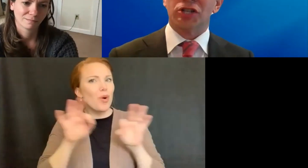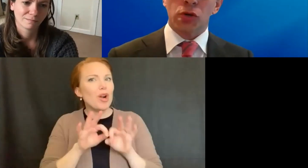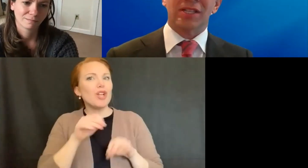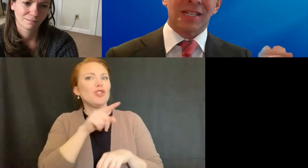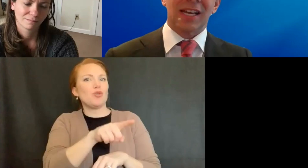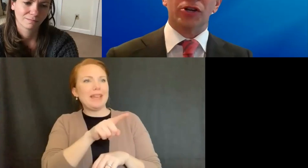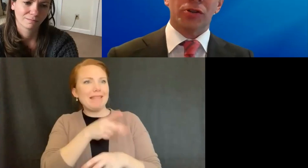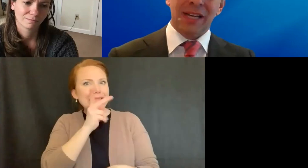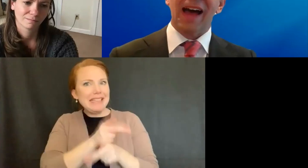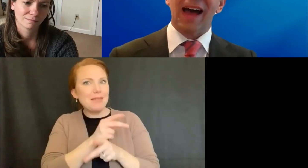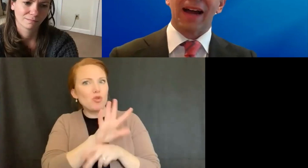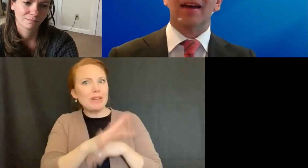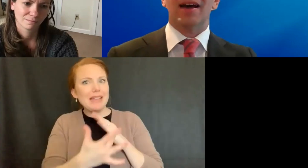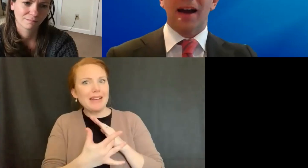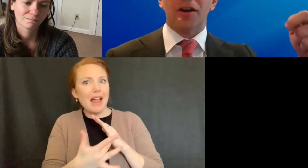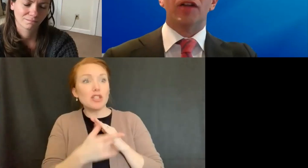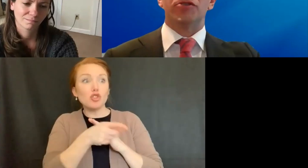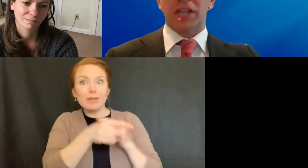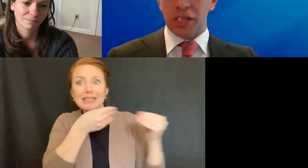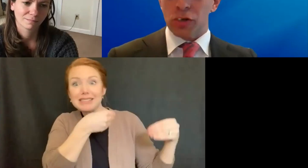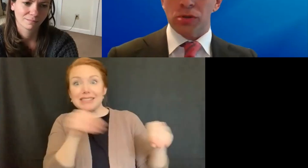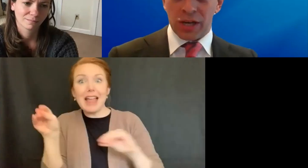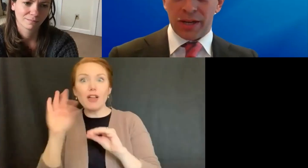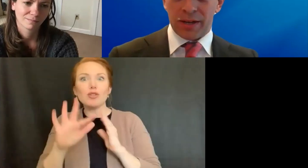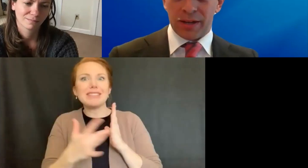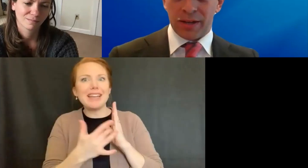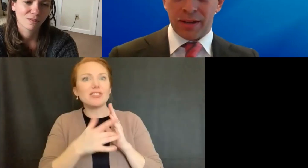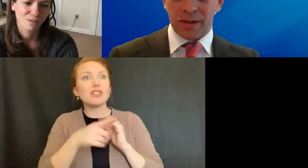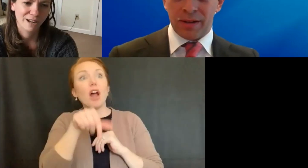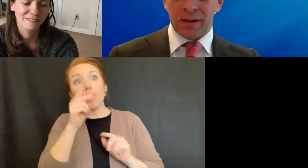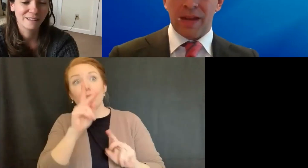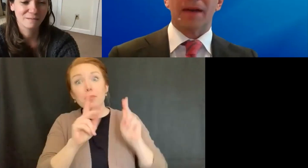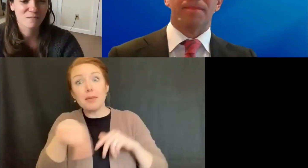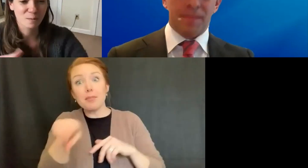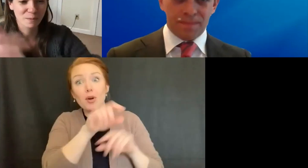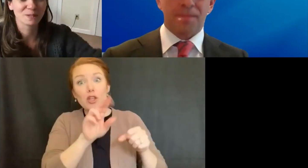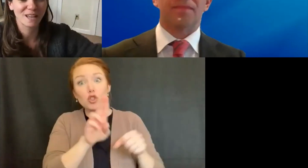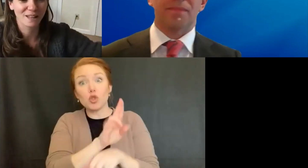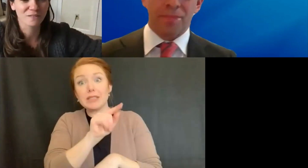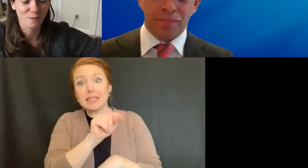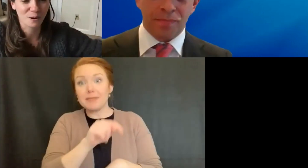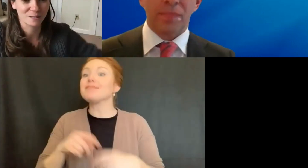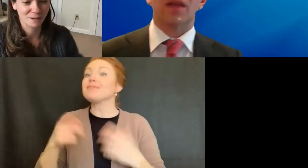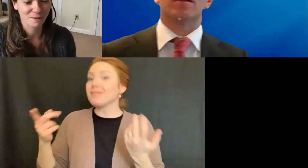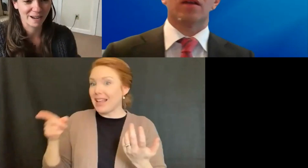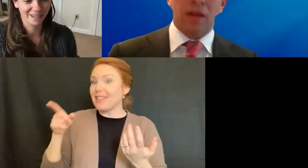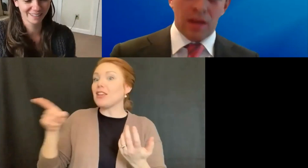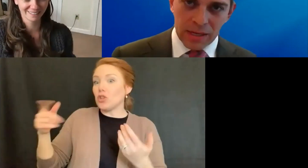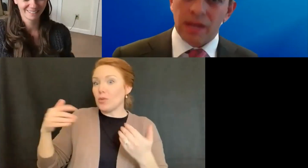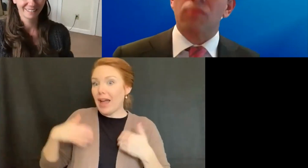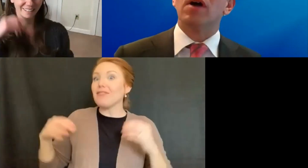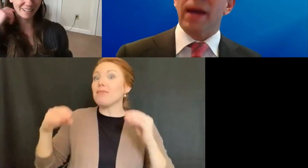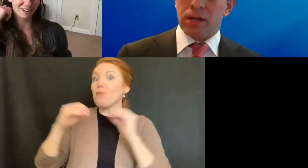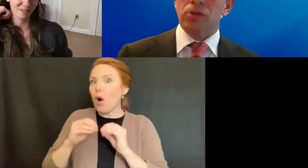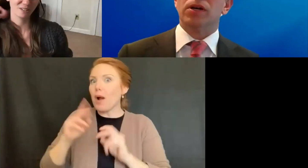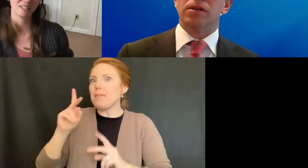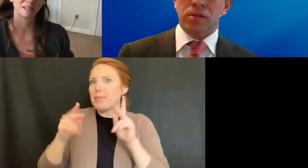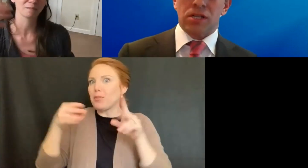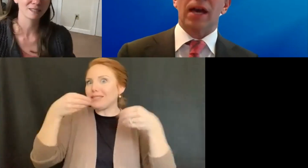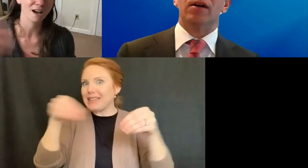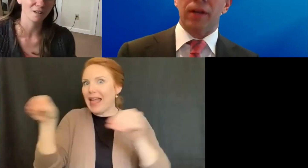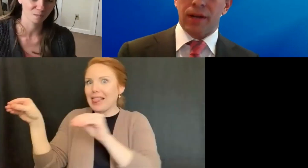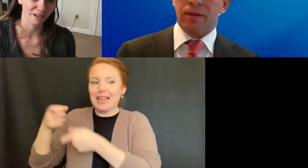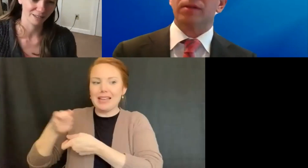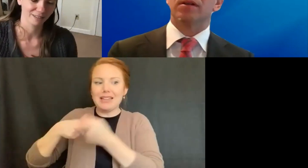your technology, you can sell your tech and others can use it. Right. And then we have more people selling for us in a way. Right. You